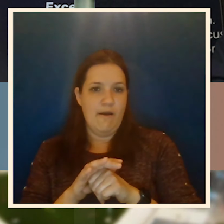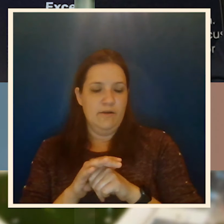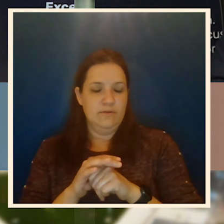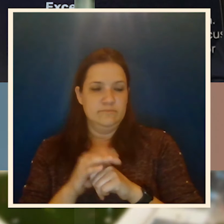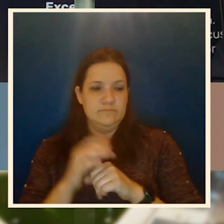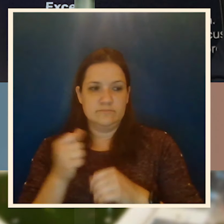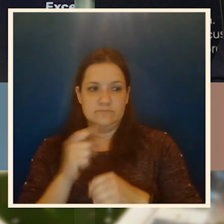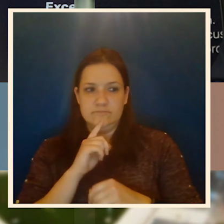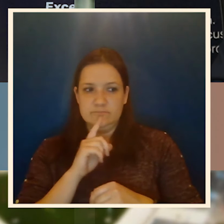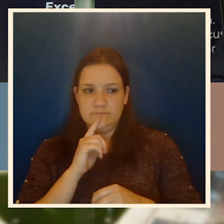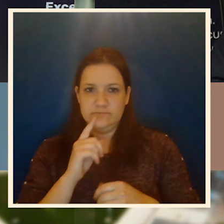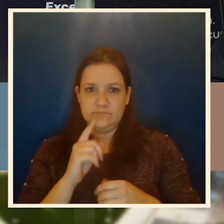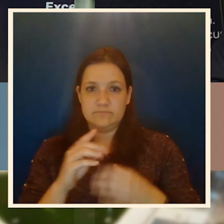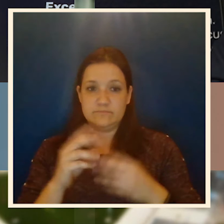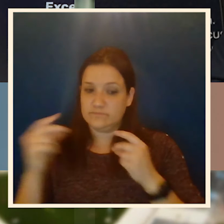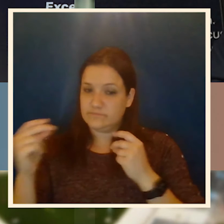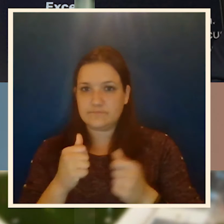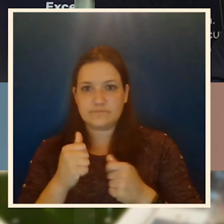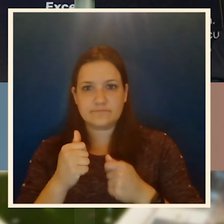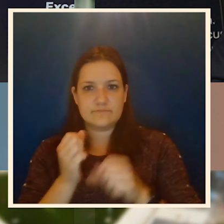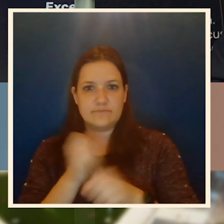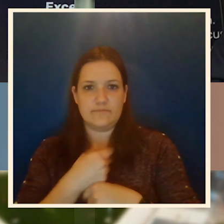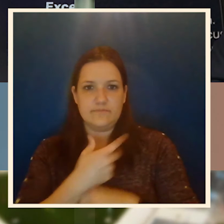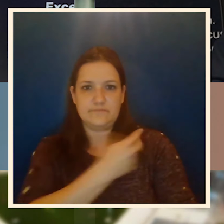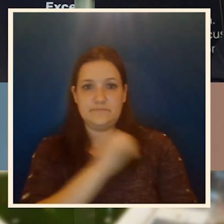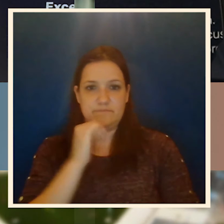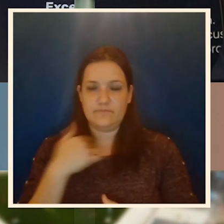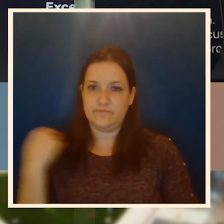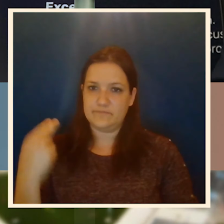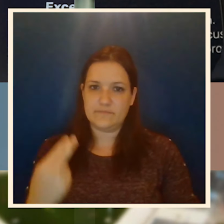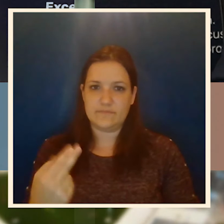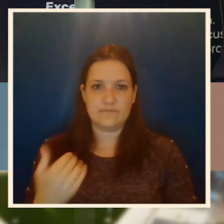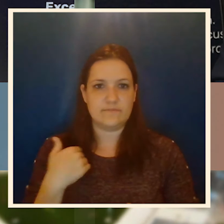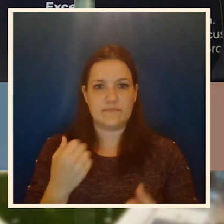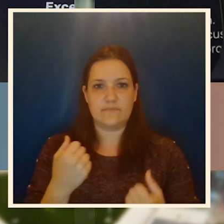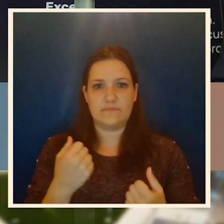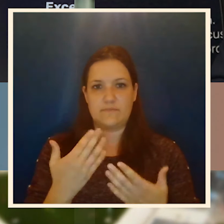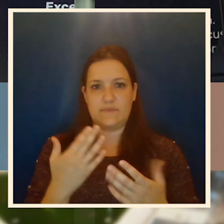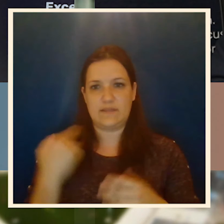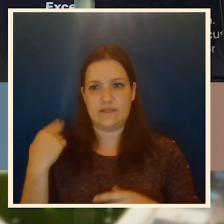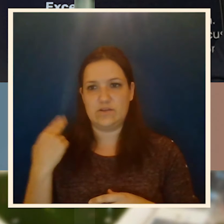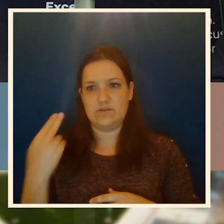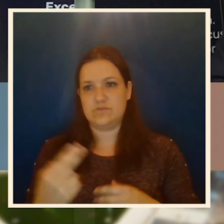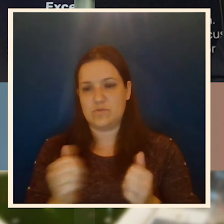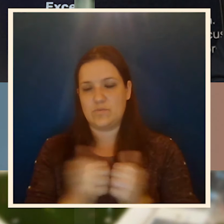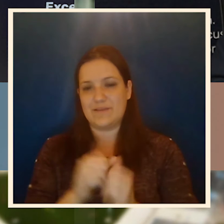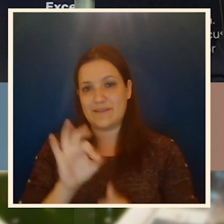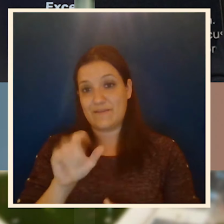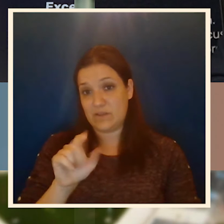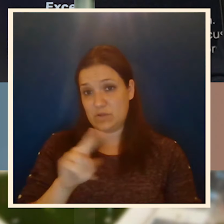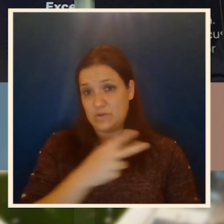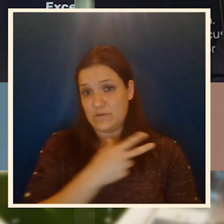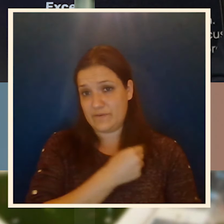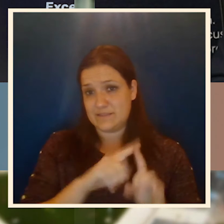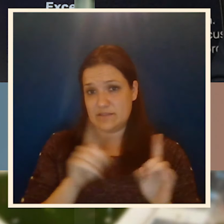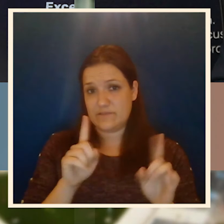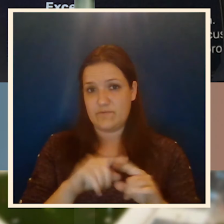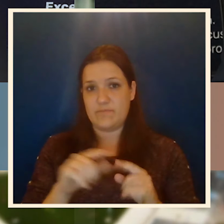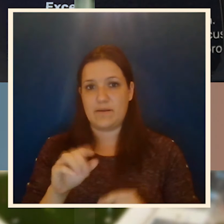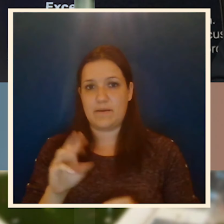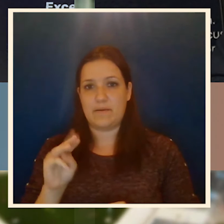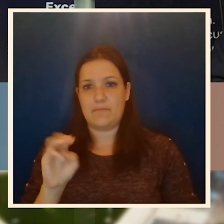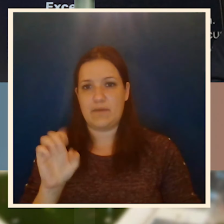concern that people have about COVID. Obviously, a very rapidly developed vaccine with not much history.